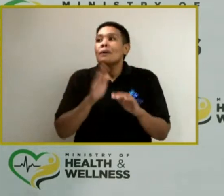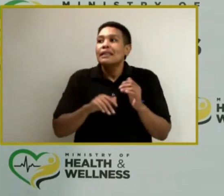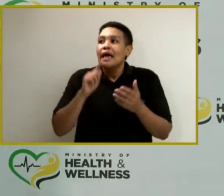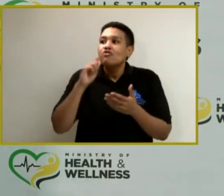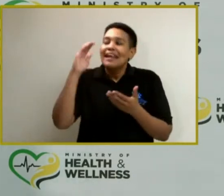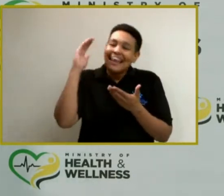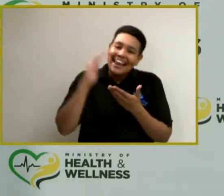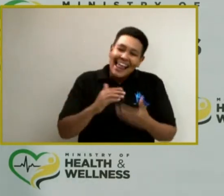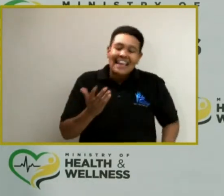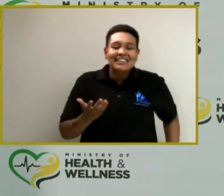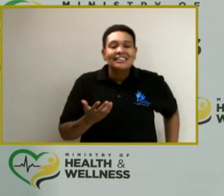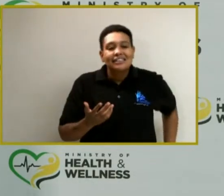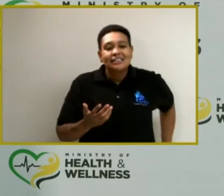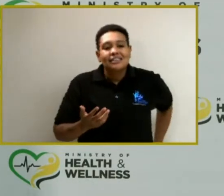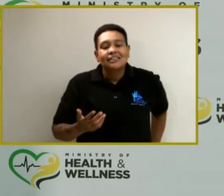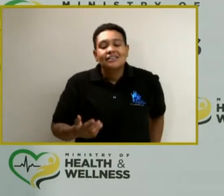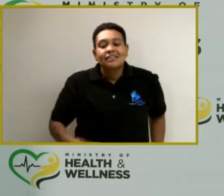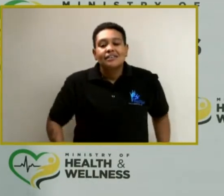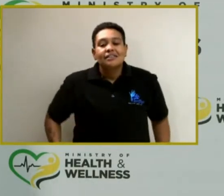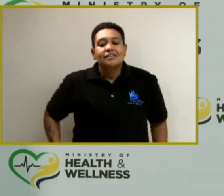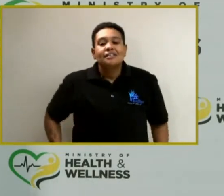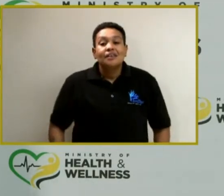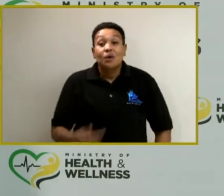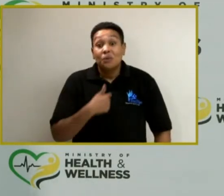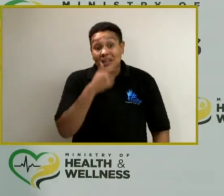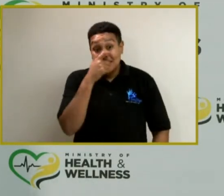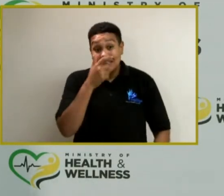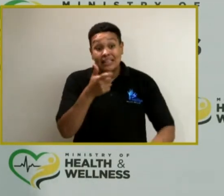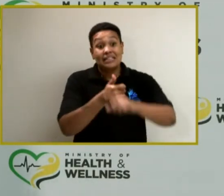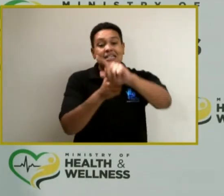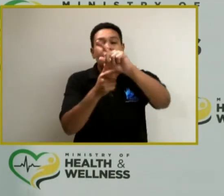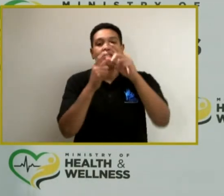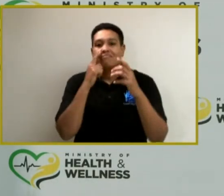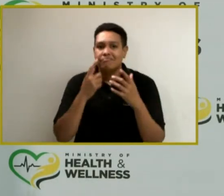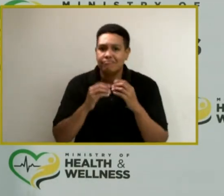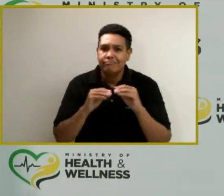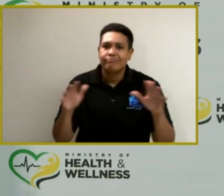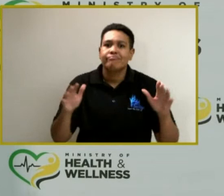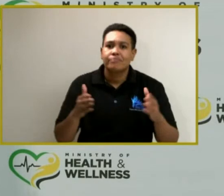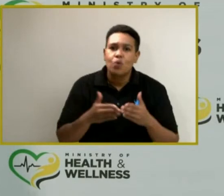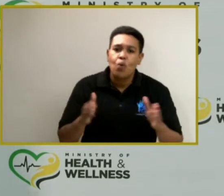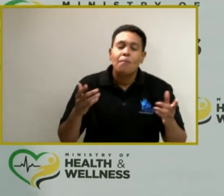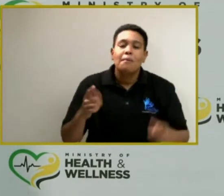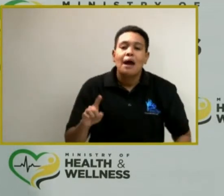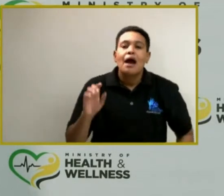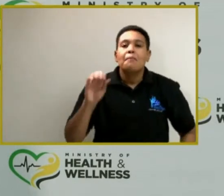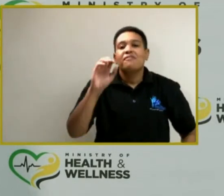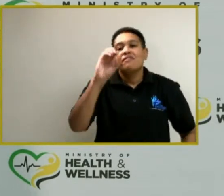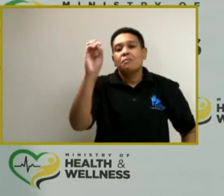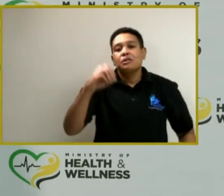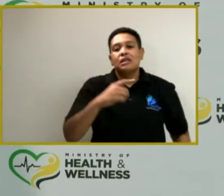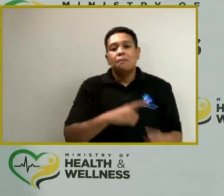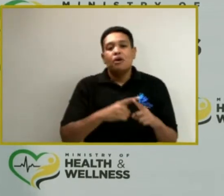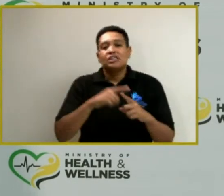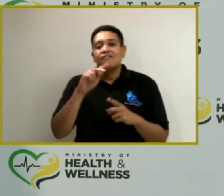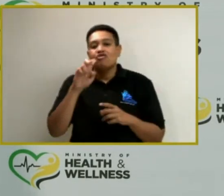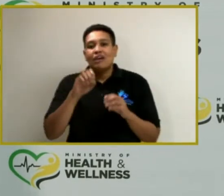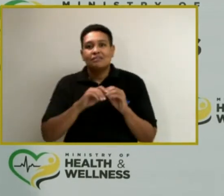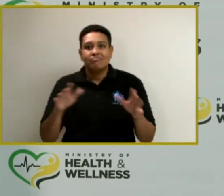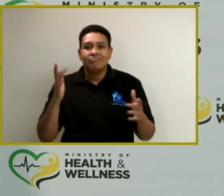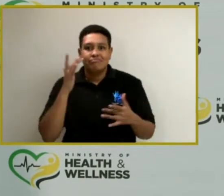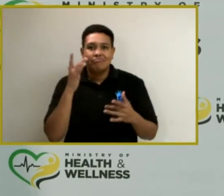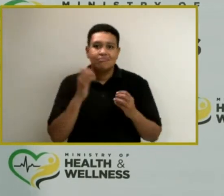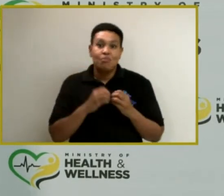less. And we are seeing you can see the manifestations of that, a 50% positivity rate. To